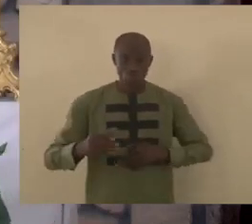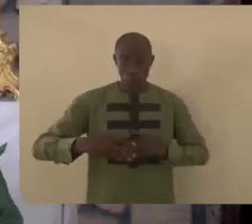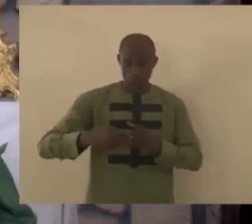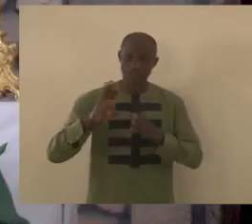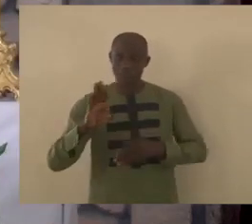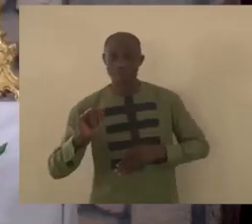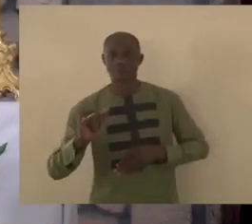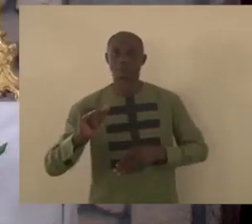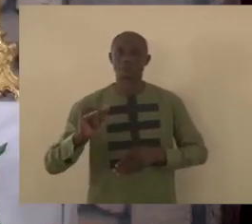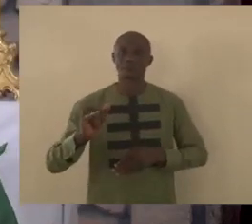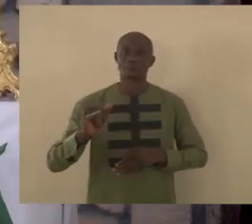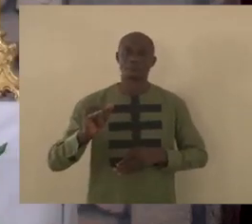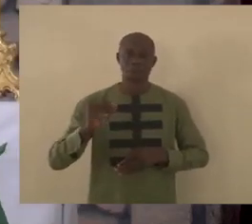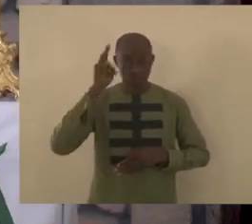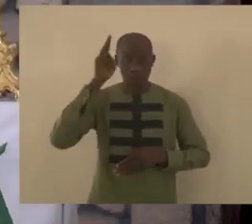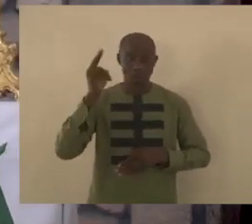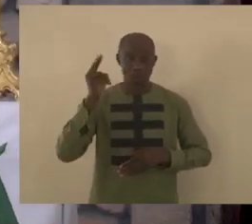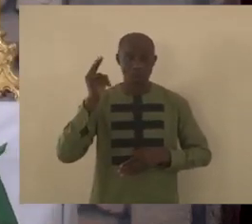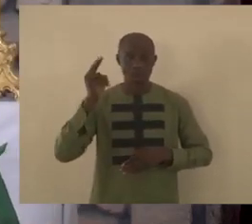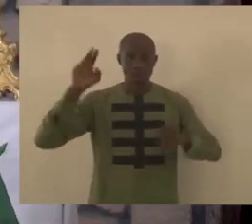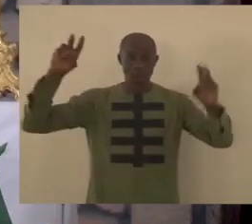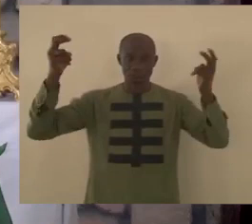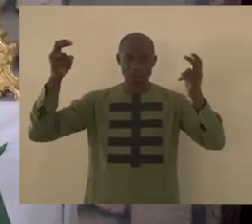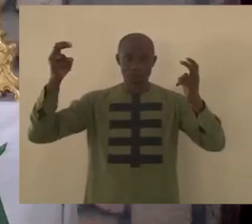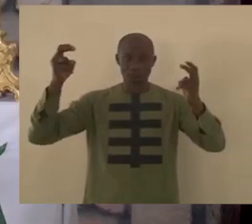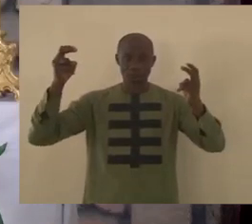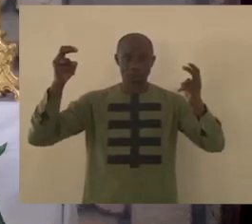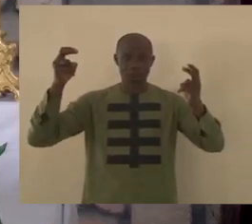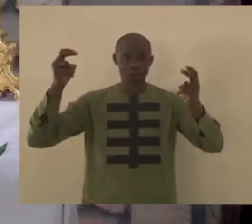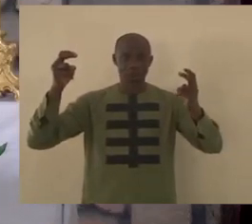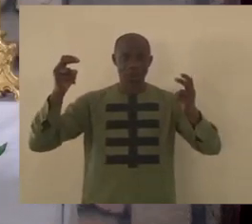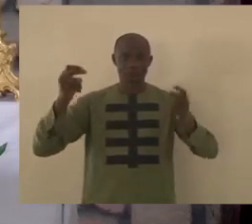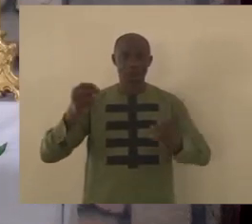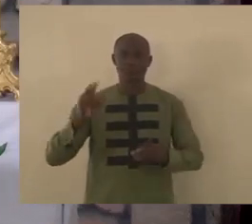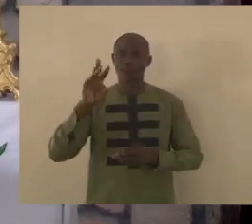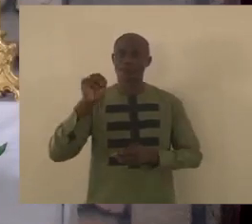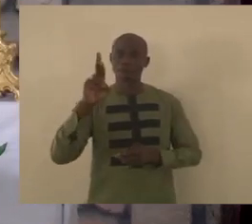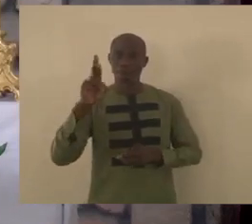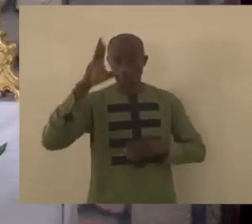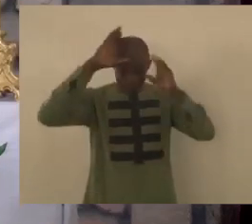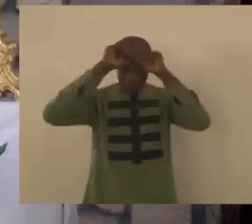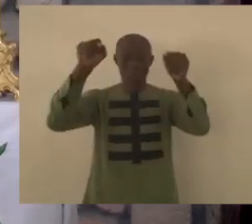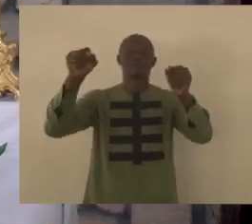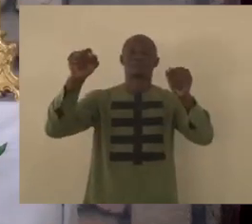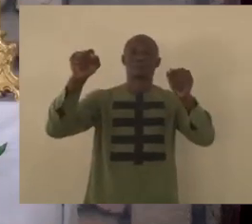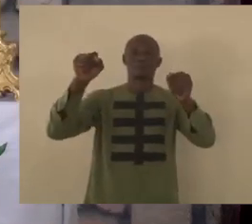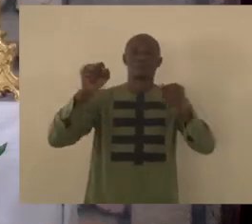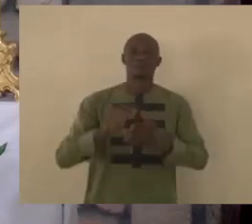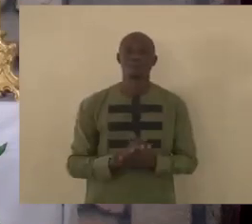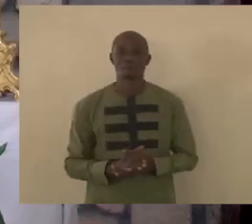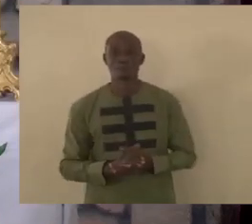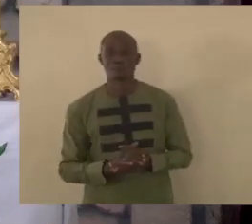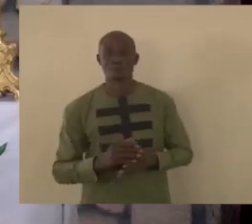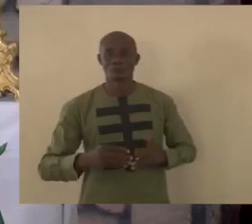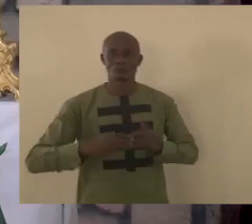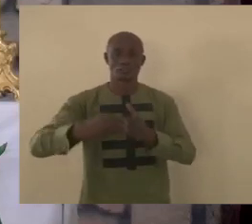title that they carry. African China is his name. He titles the song Mr. President. Do you know that song?